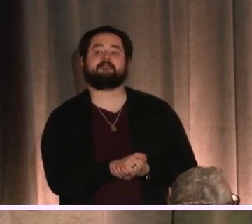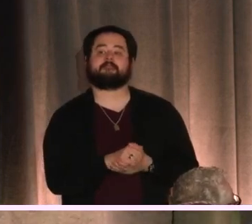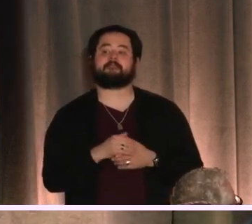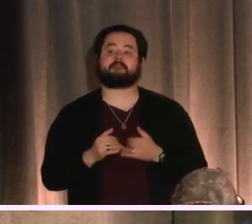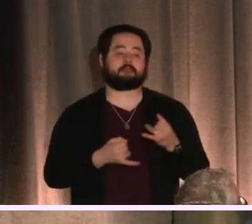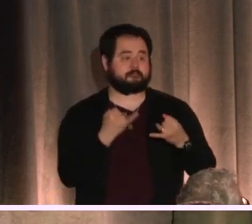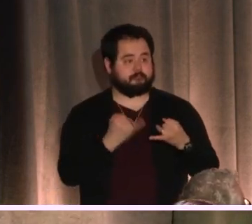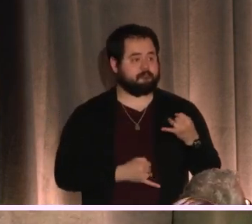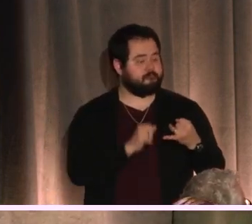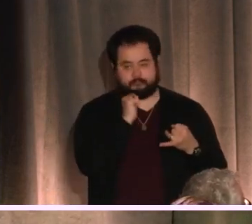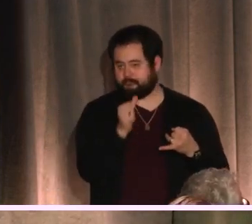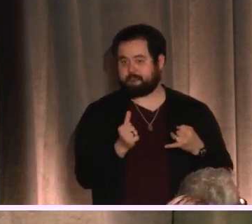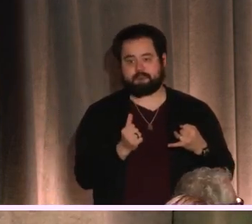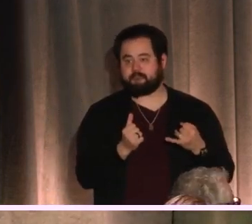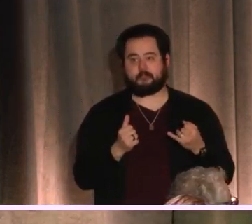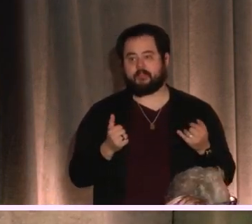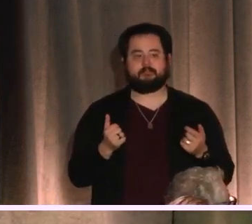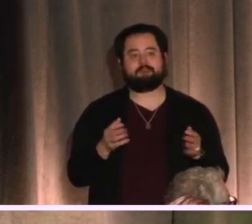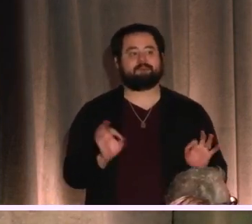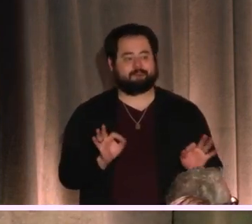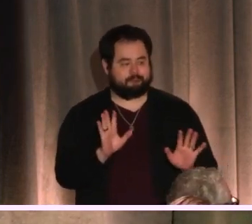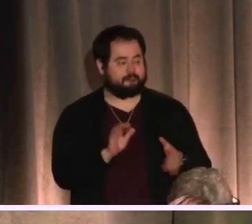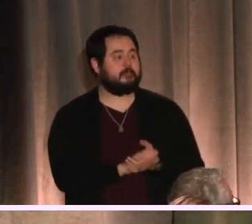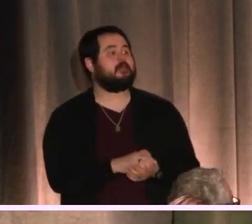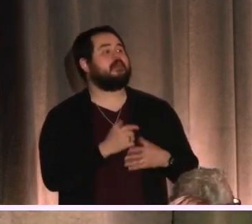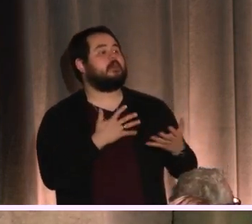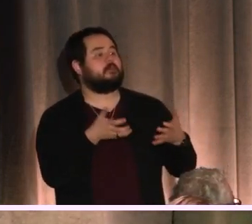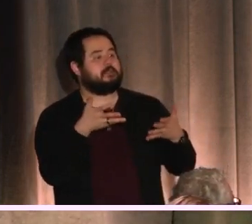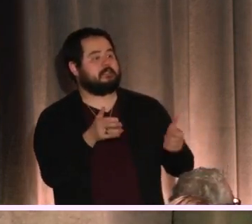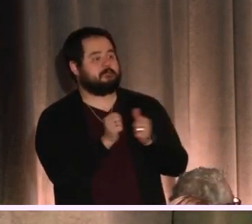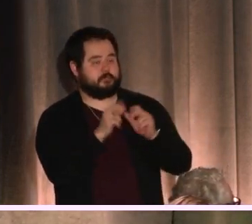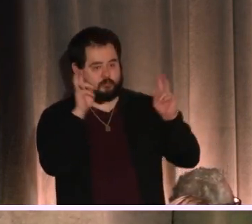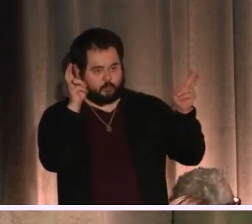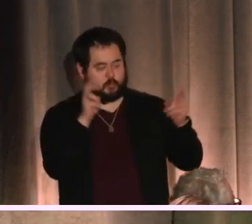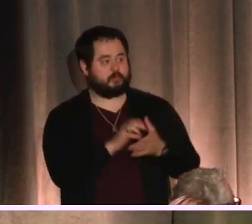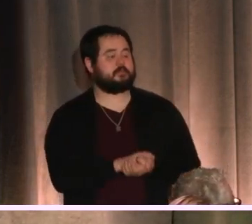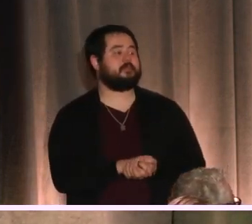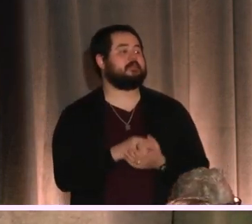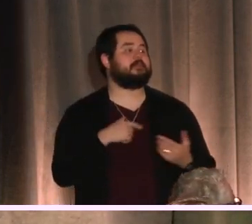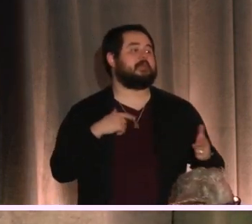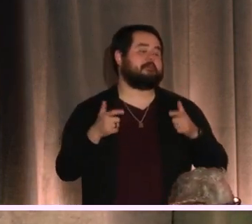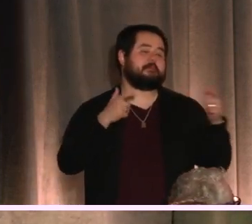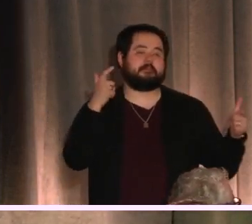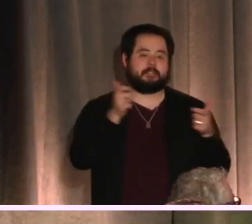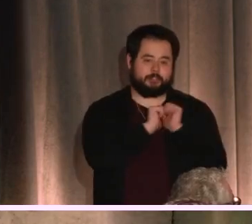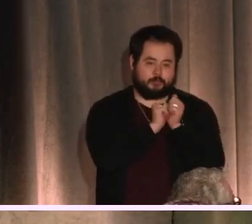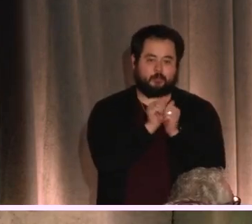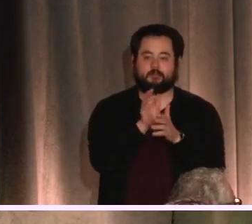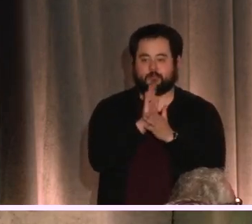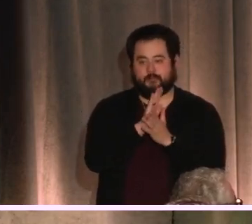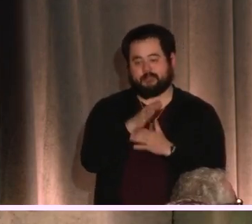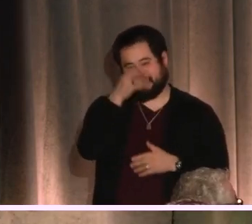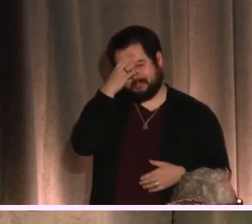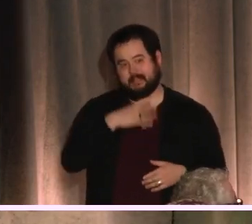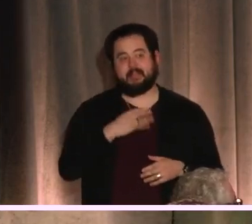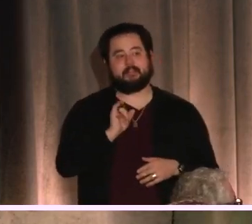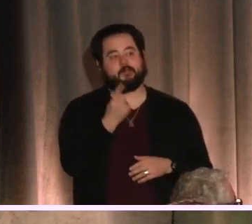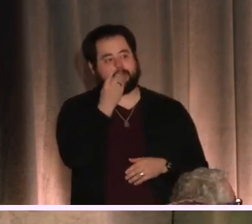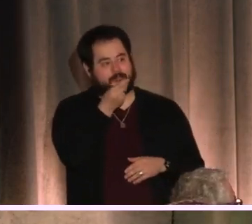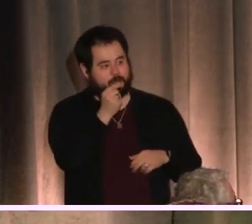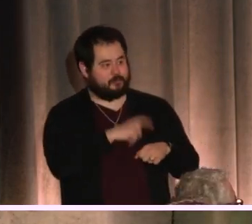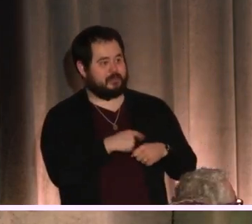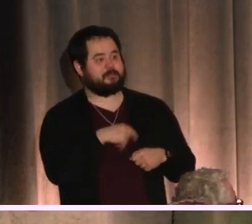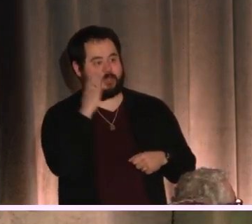least, I just want to leave everyone with a quote. I'm a big sports movie guy. That's one of the few times I'll actually kind of tear